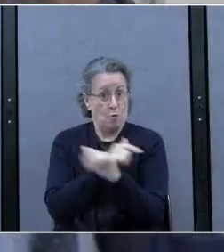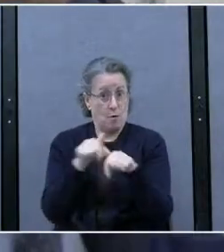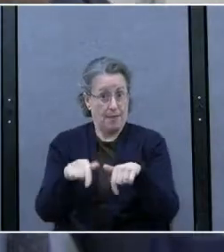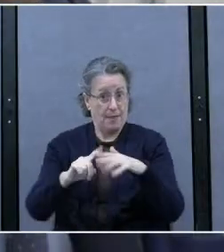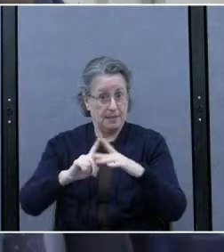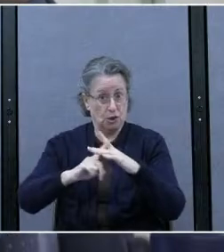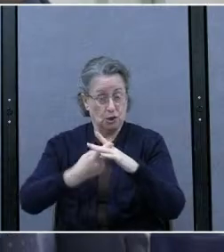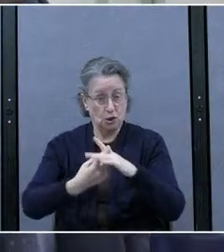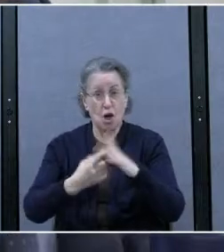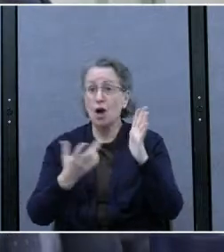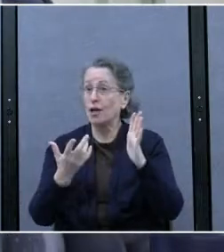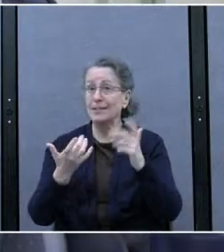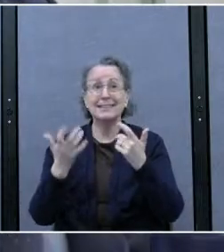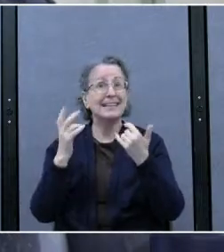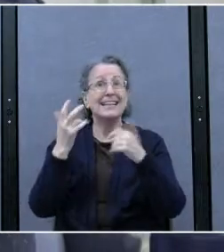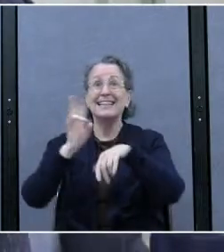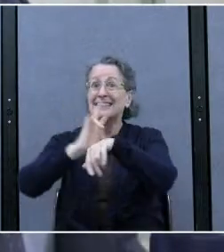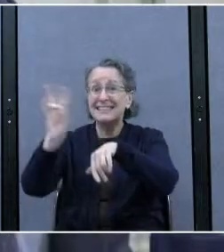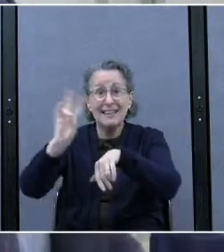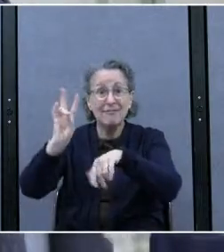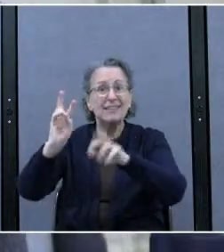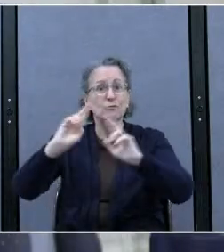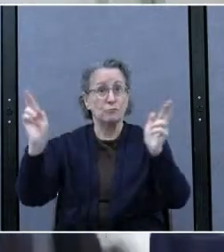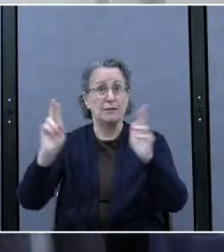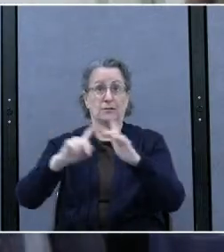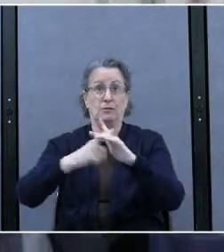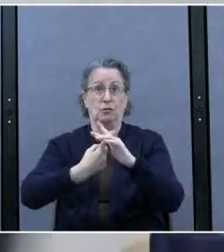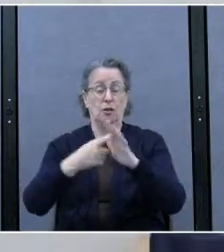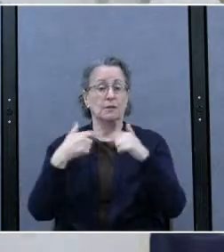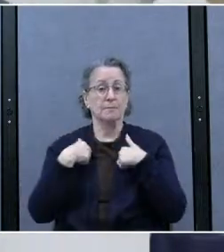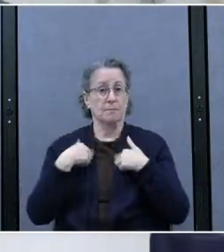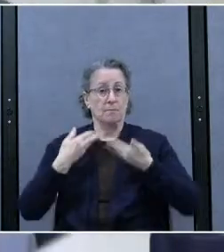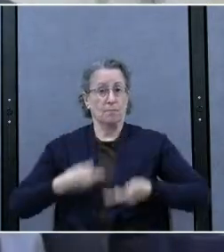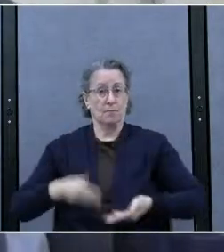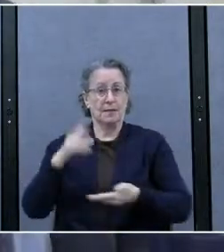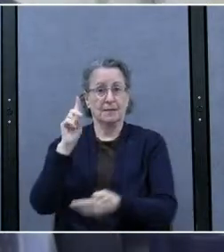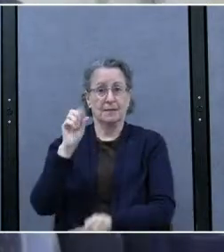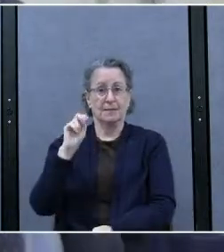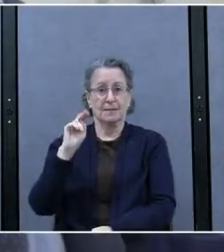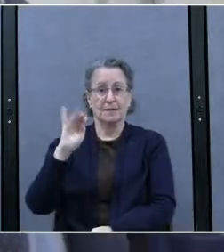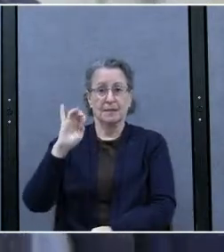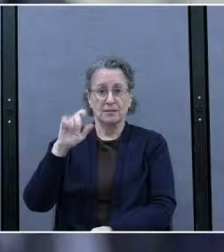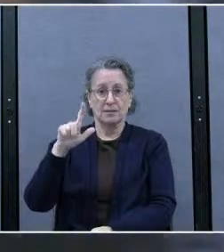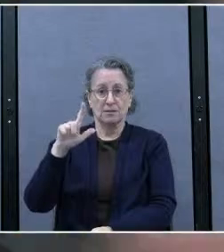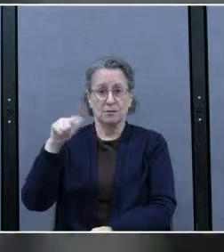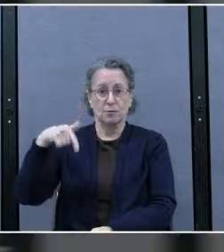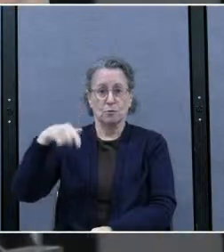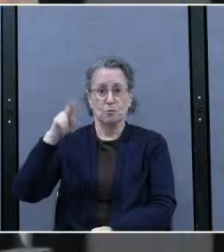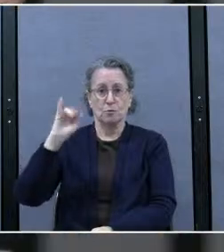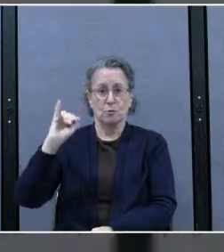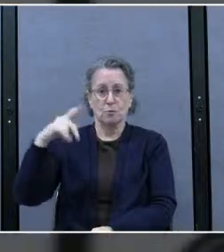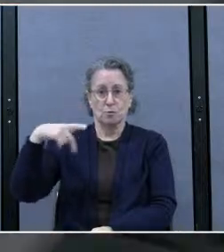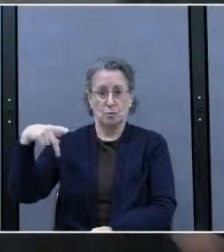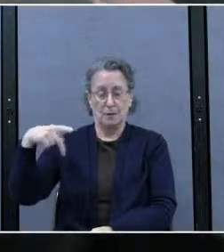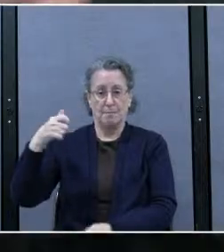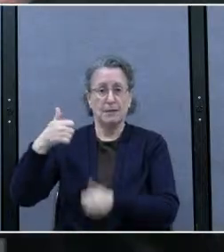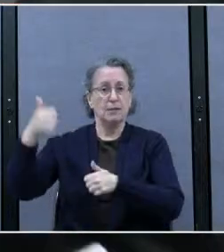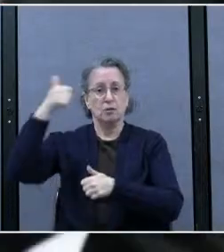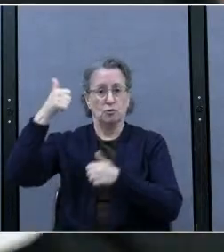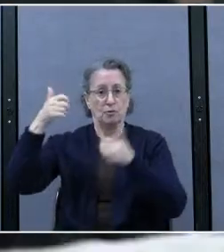right now. My name is Daniel Quip. I'm the chair of the Brattleboro Selectboard. To my right, to your left, I don't